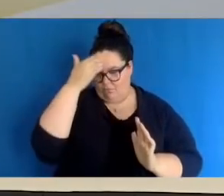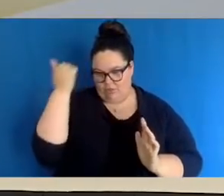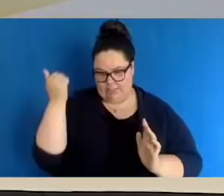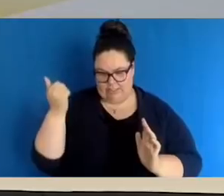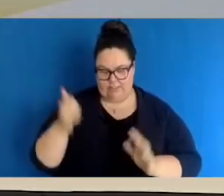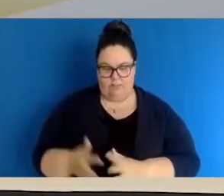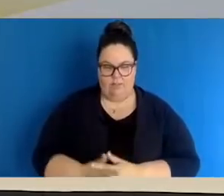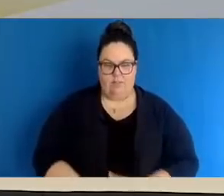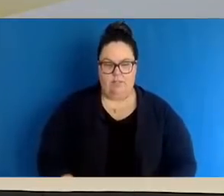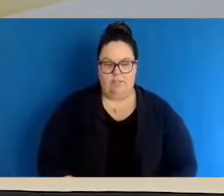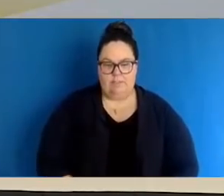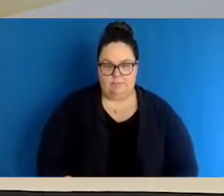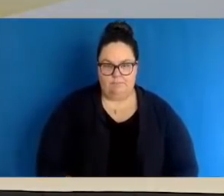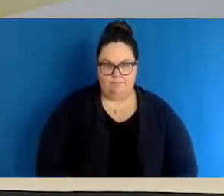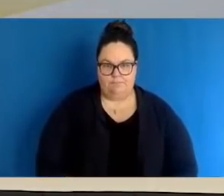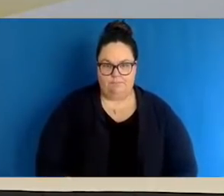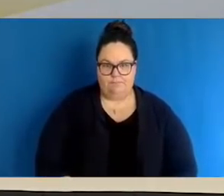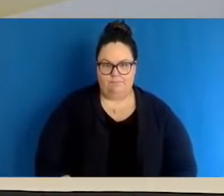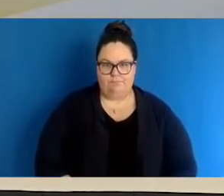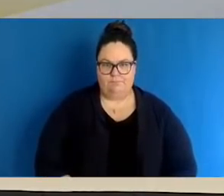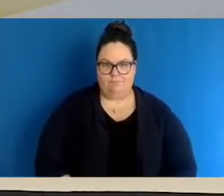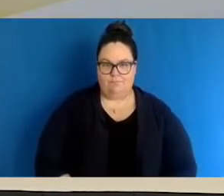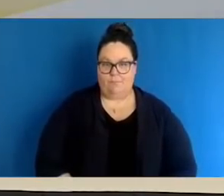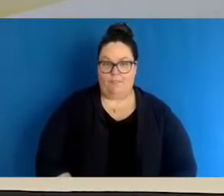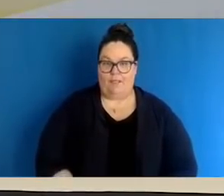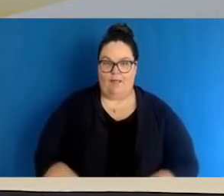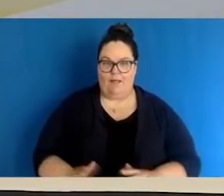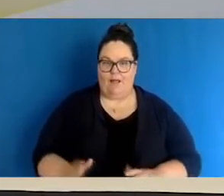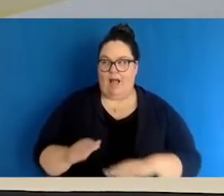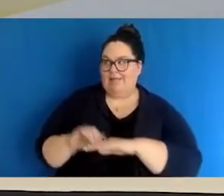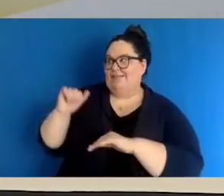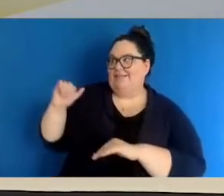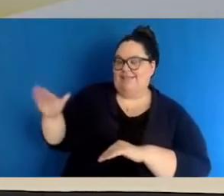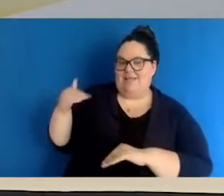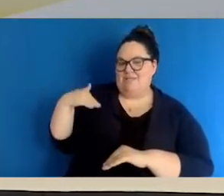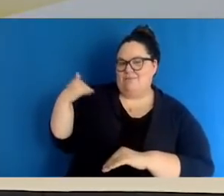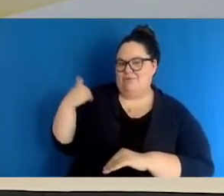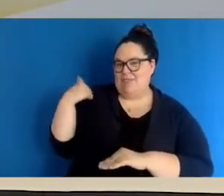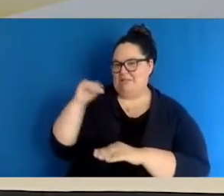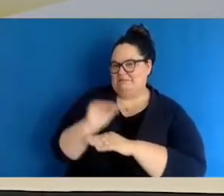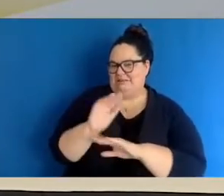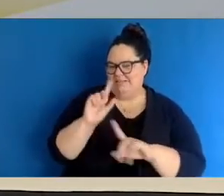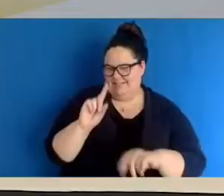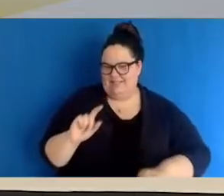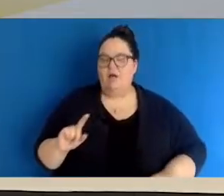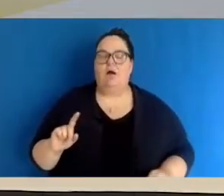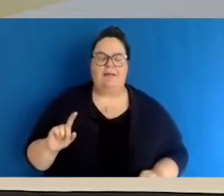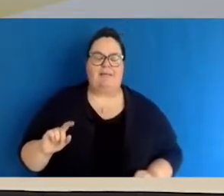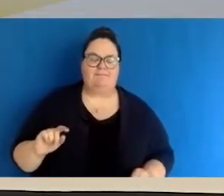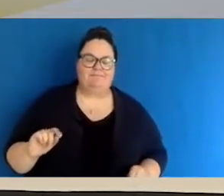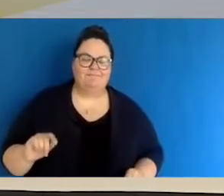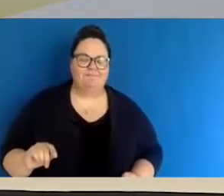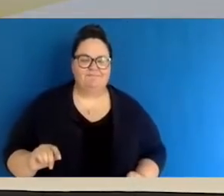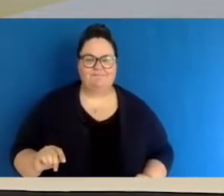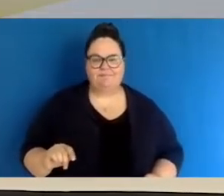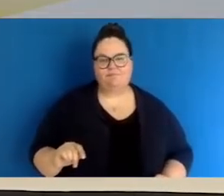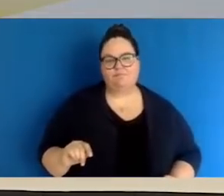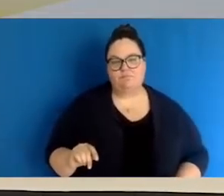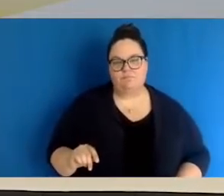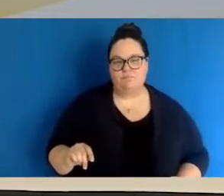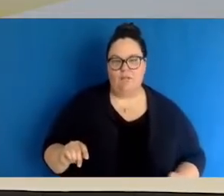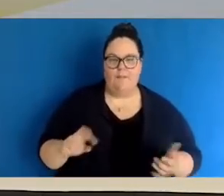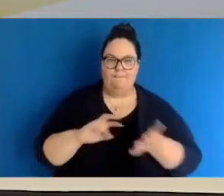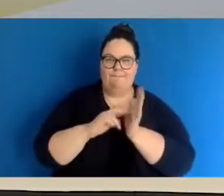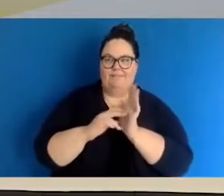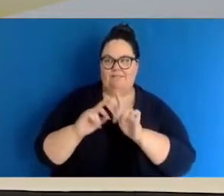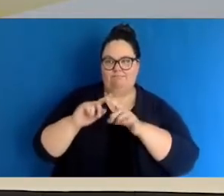here. So because I sent them to the minister last night. So we would be looking at a number of